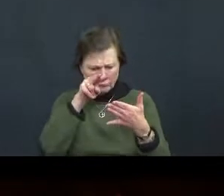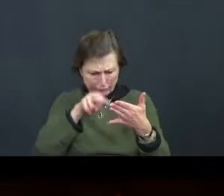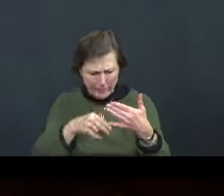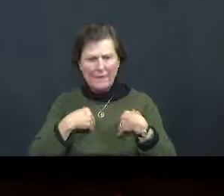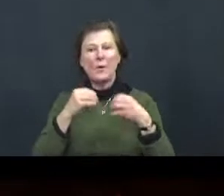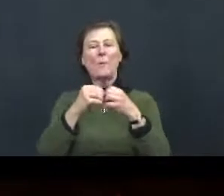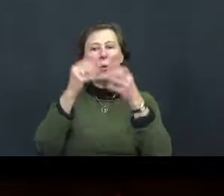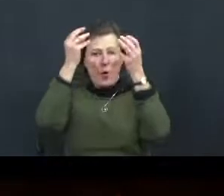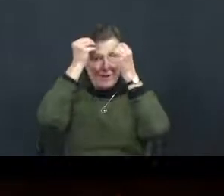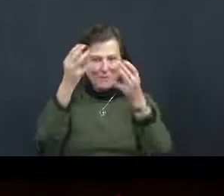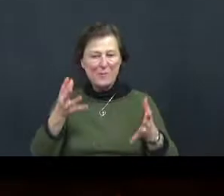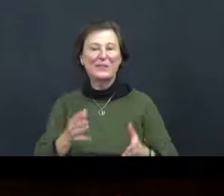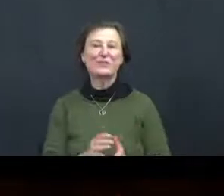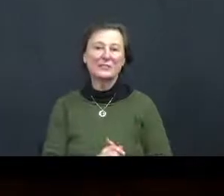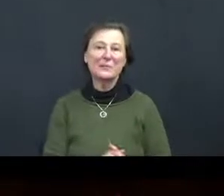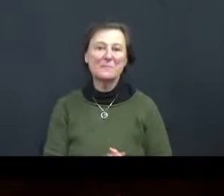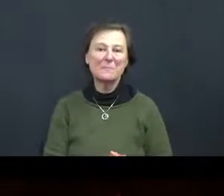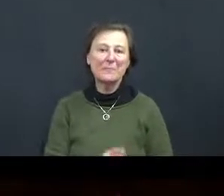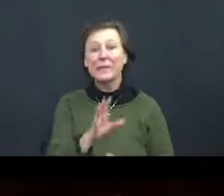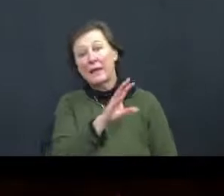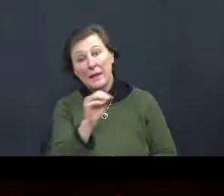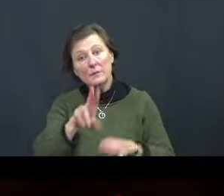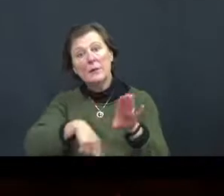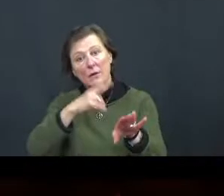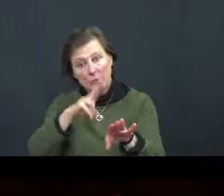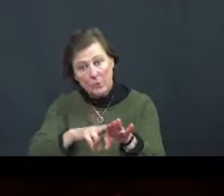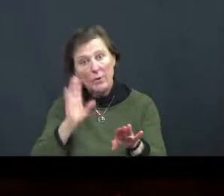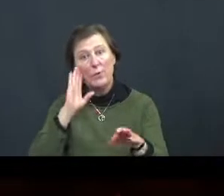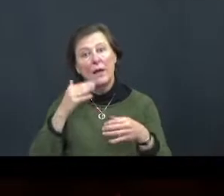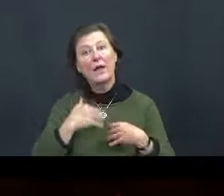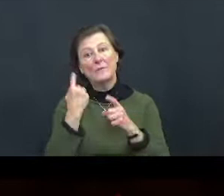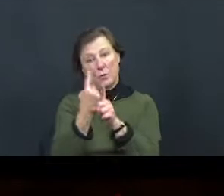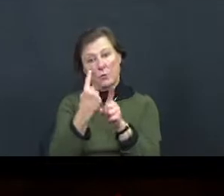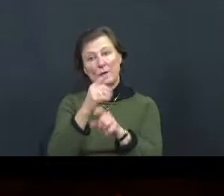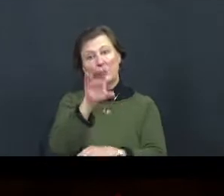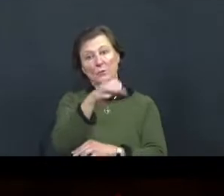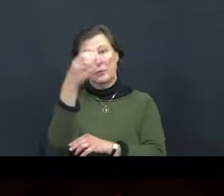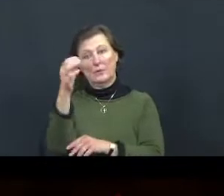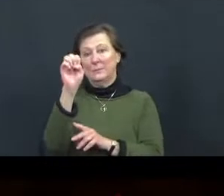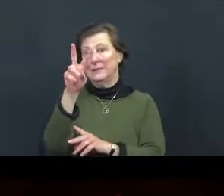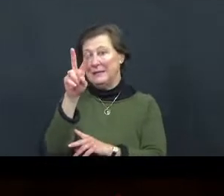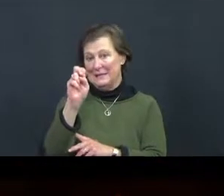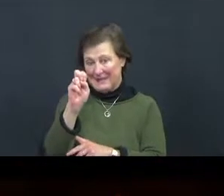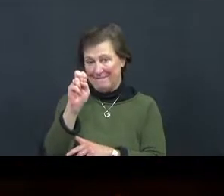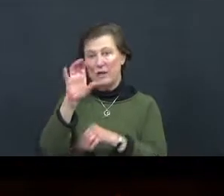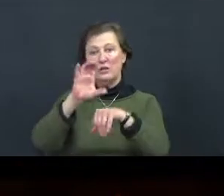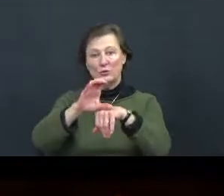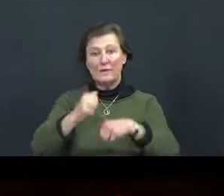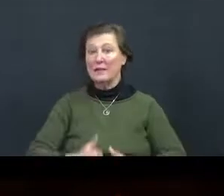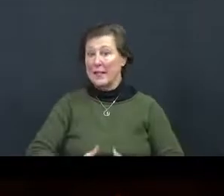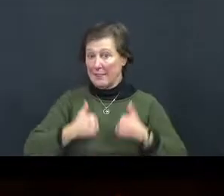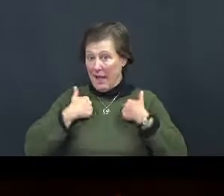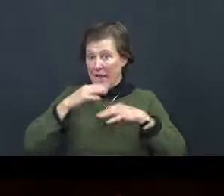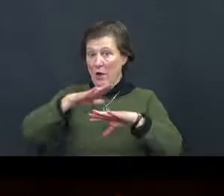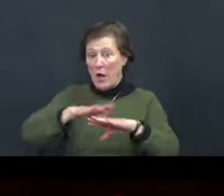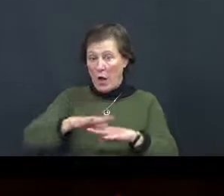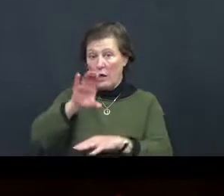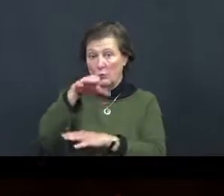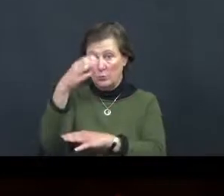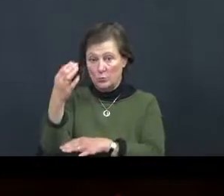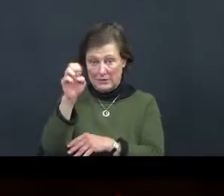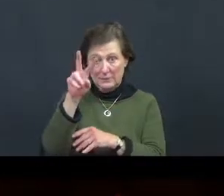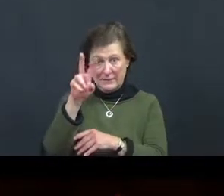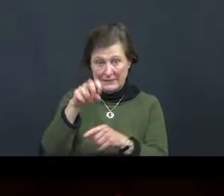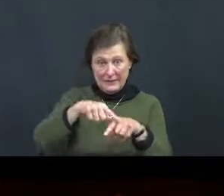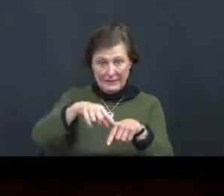information about that. And of course, we're going to have our usual Christmas Eve service live on Christmas Eve